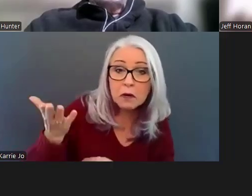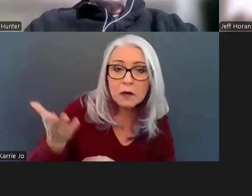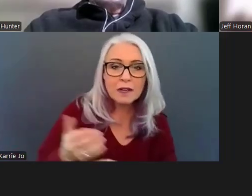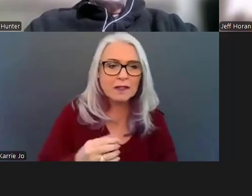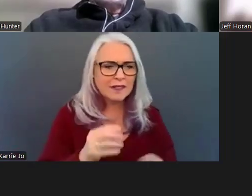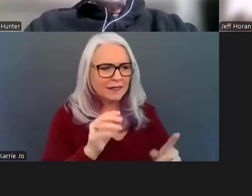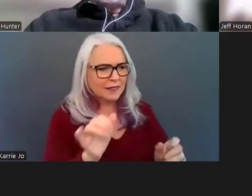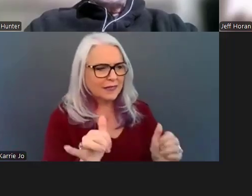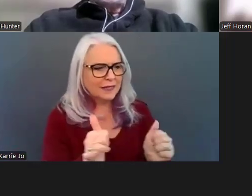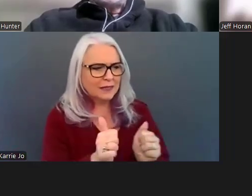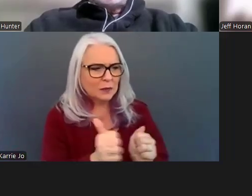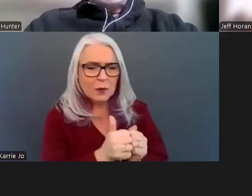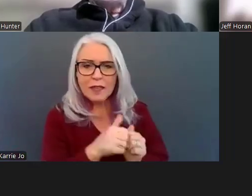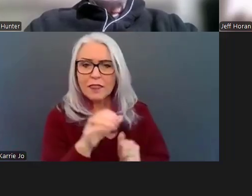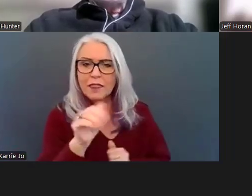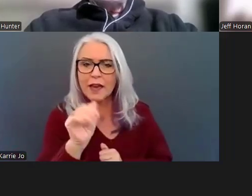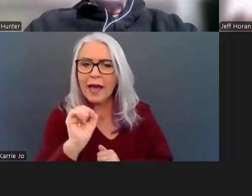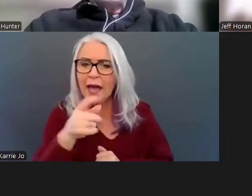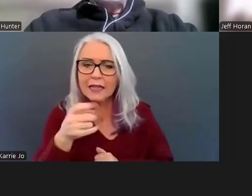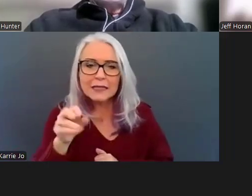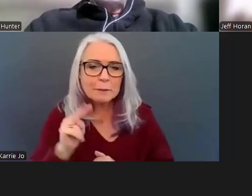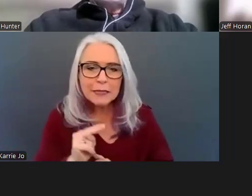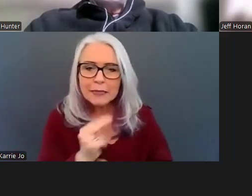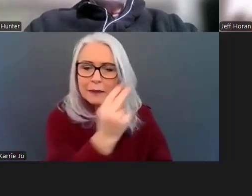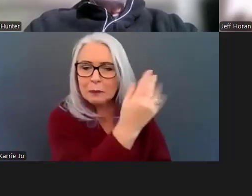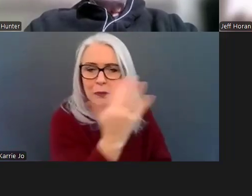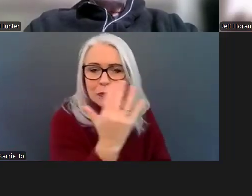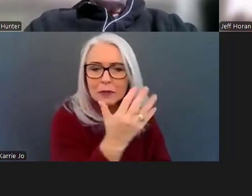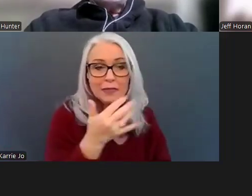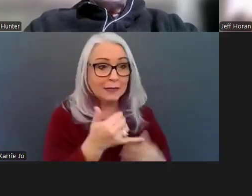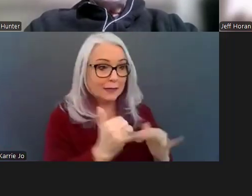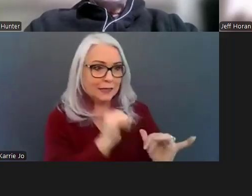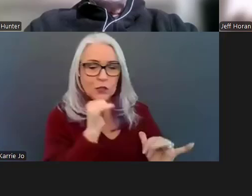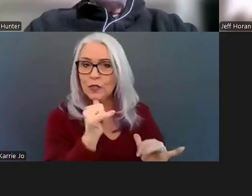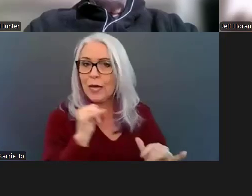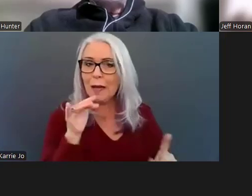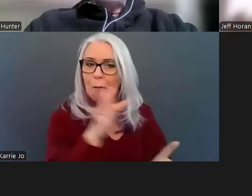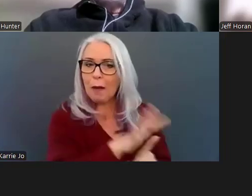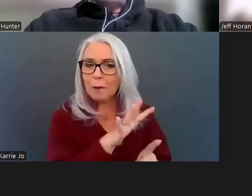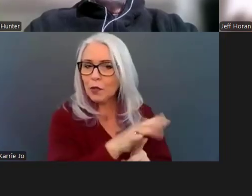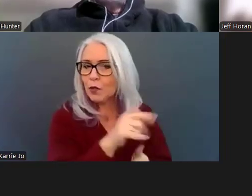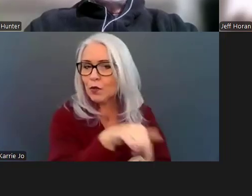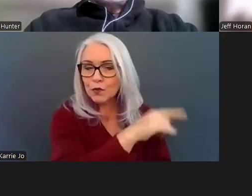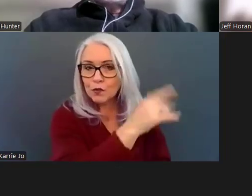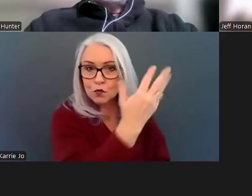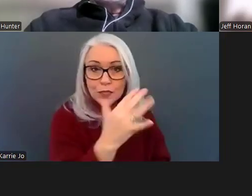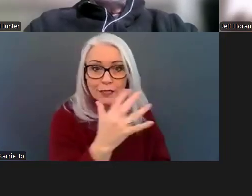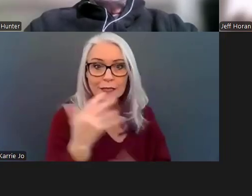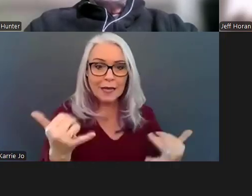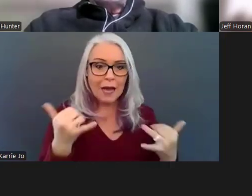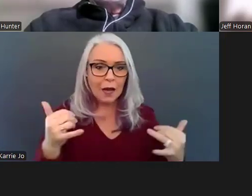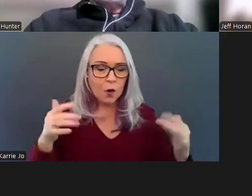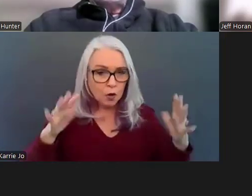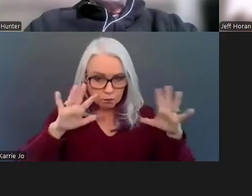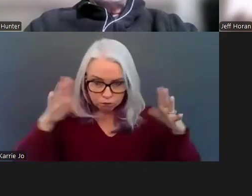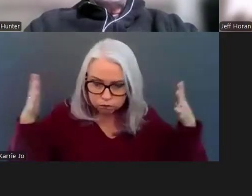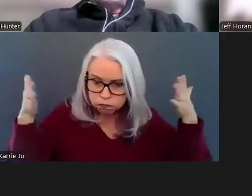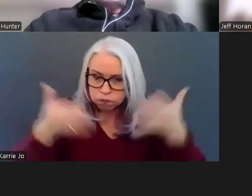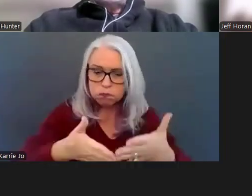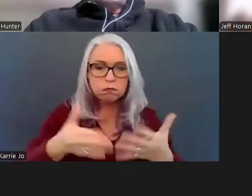the 60s was not, they're just, still not a popular tree in the lake states. And now it's, centered to so many industries. So I